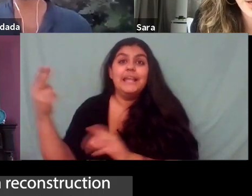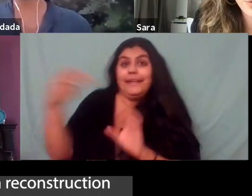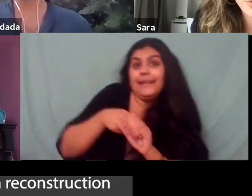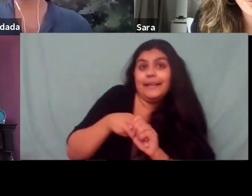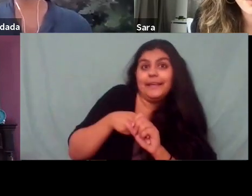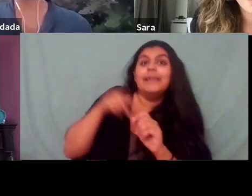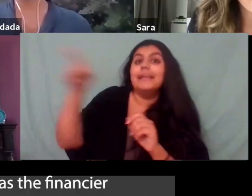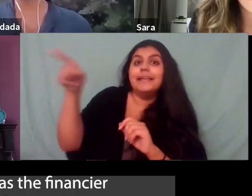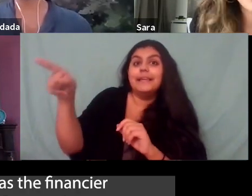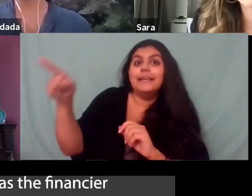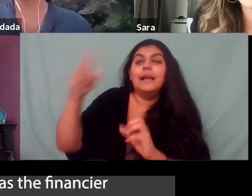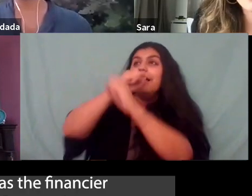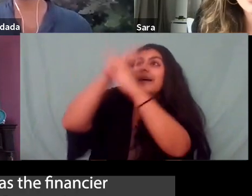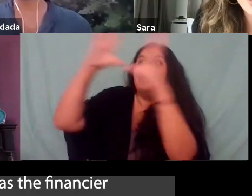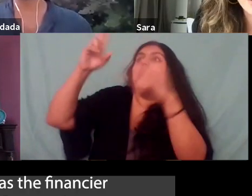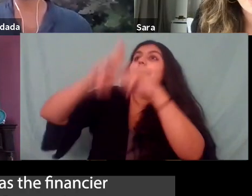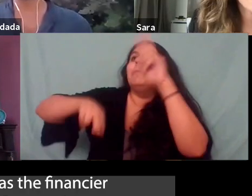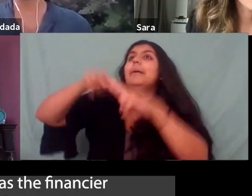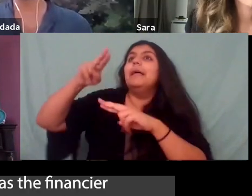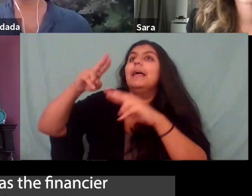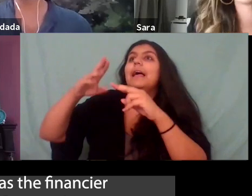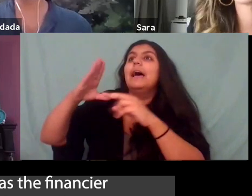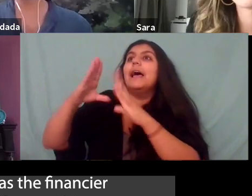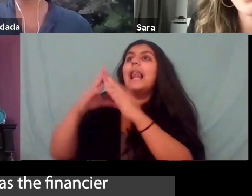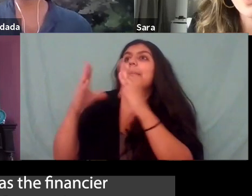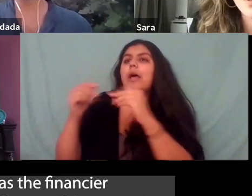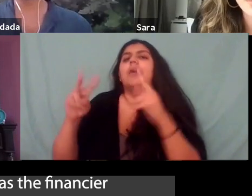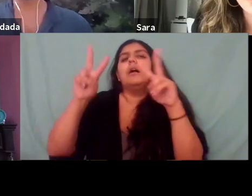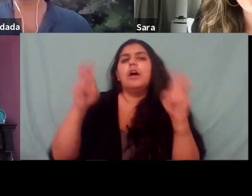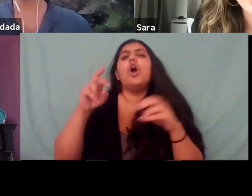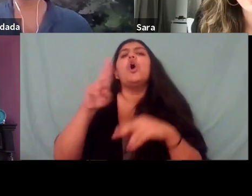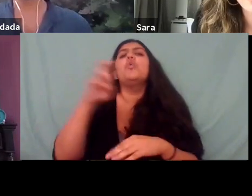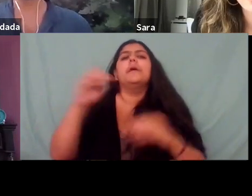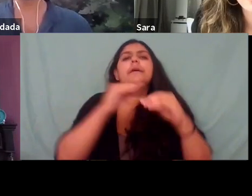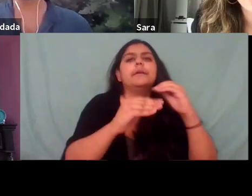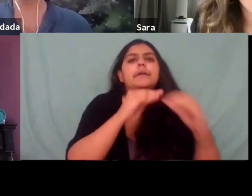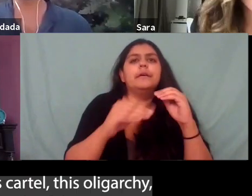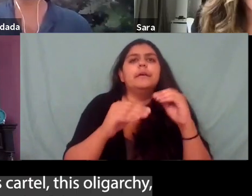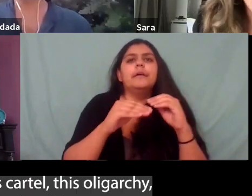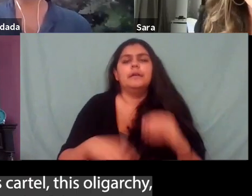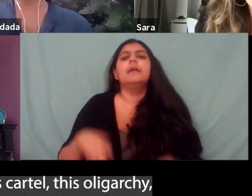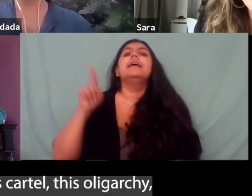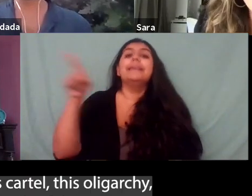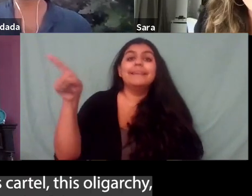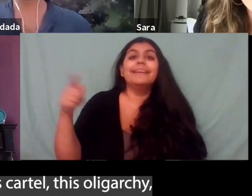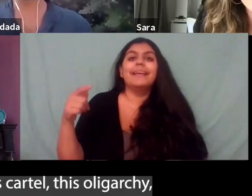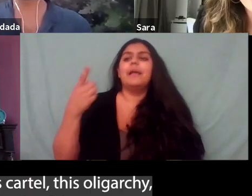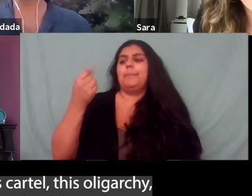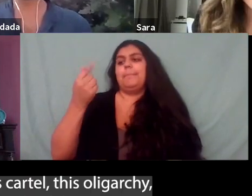regional powers. But he was the financier that was going to finance this new system. So we have this